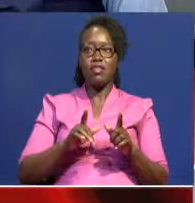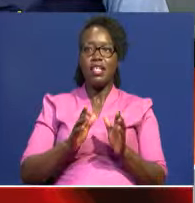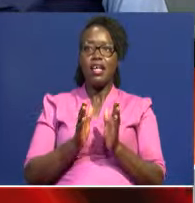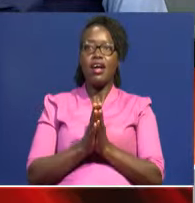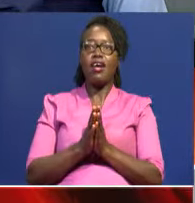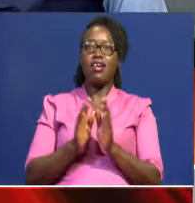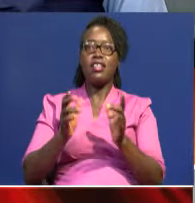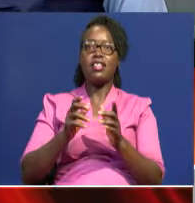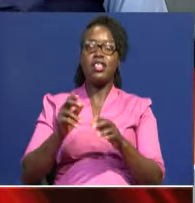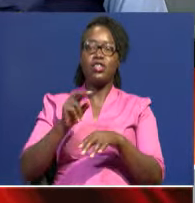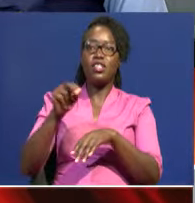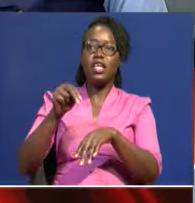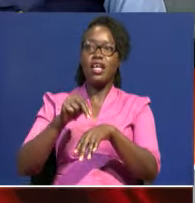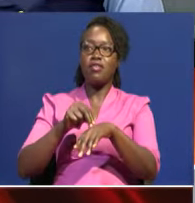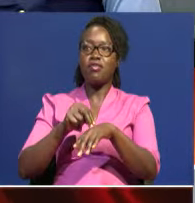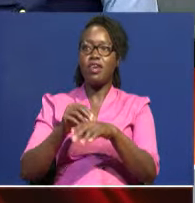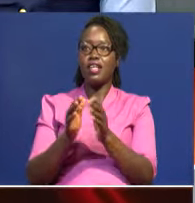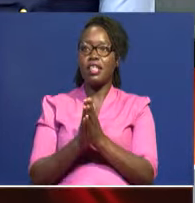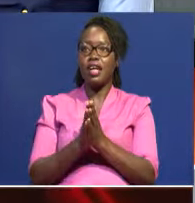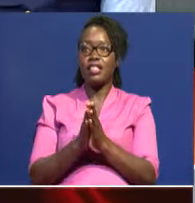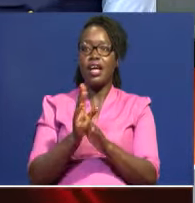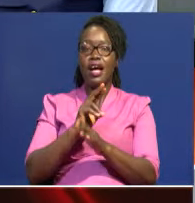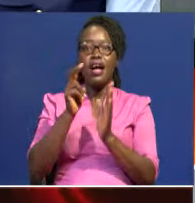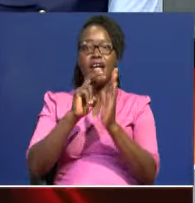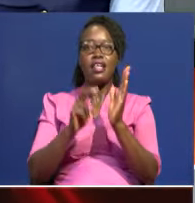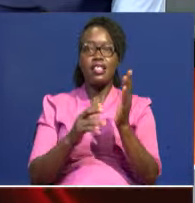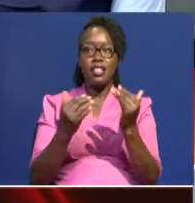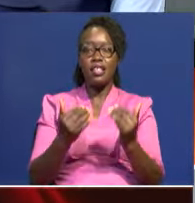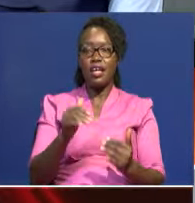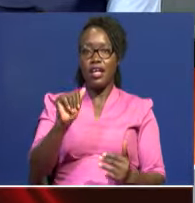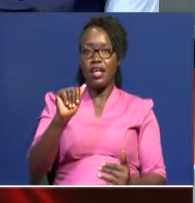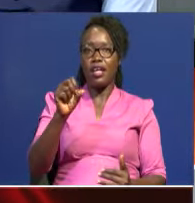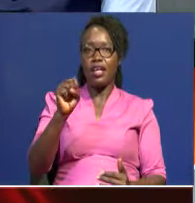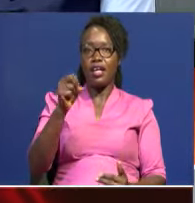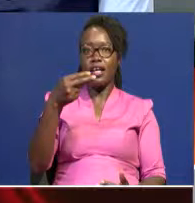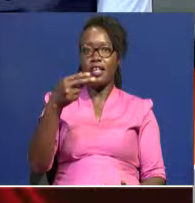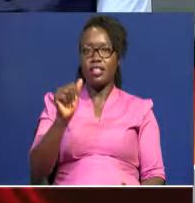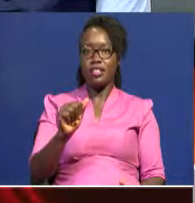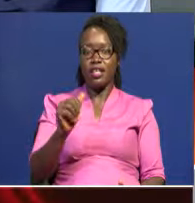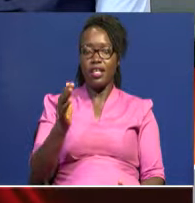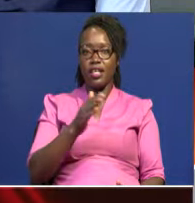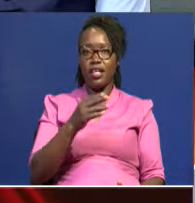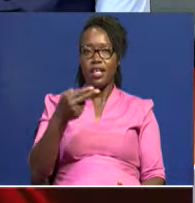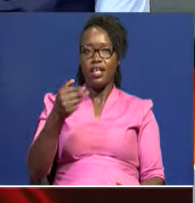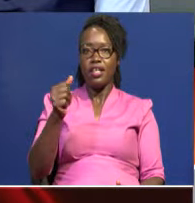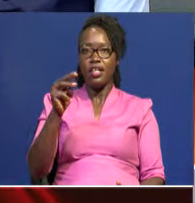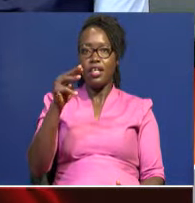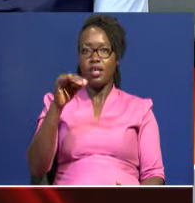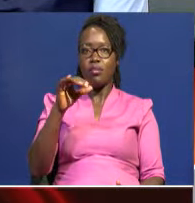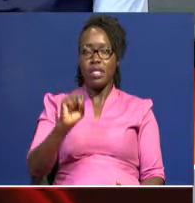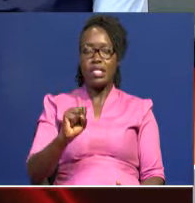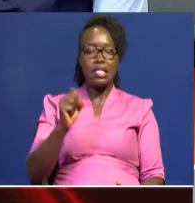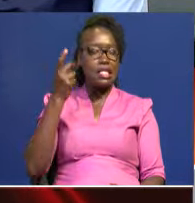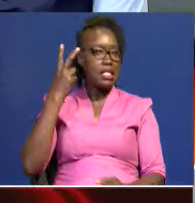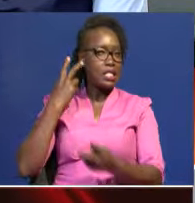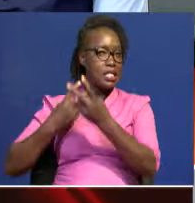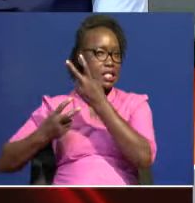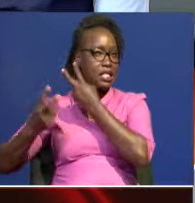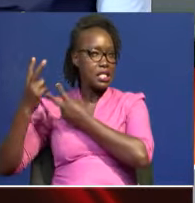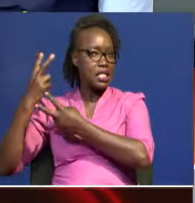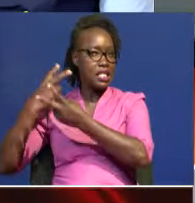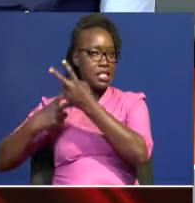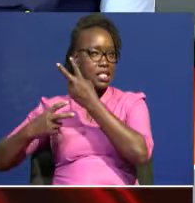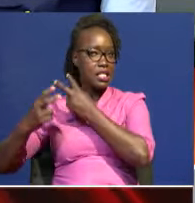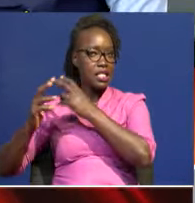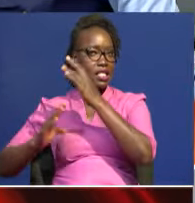Taifa. And our reader this hour is Asha Hamisi. Let's cross over and listen in as it's